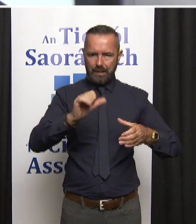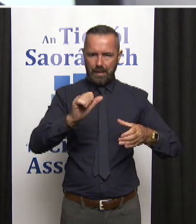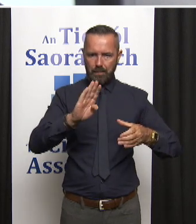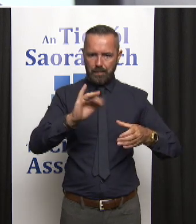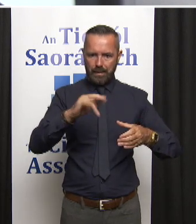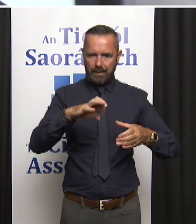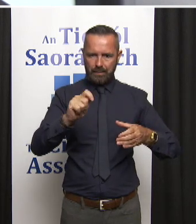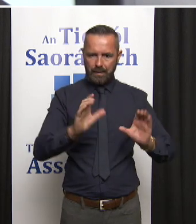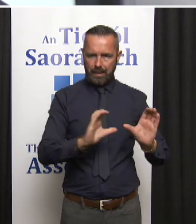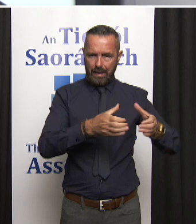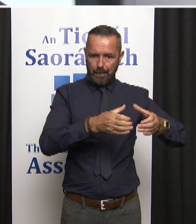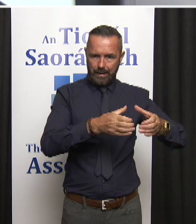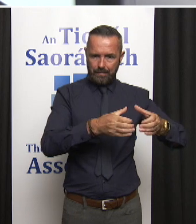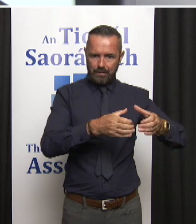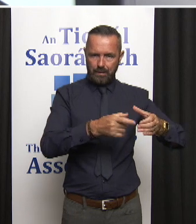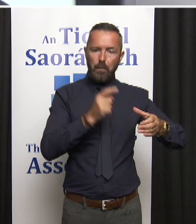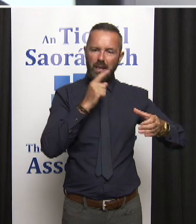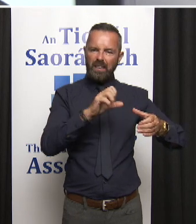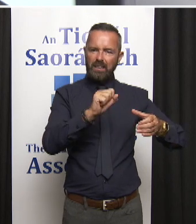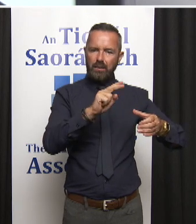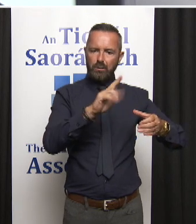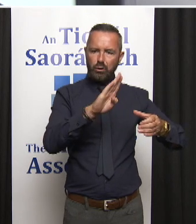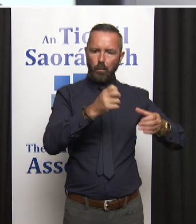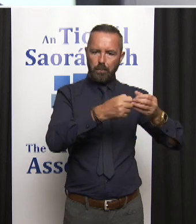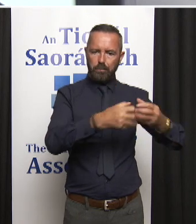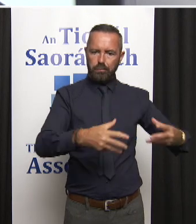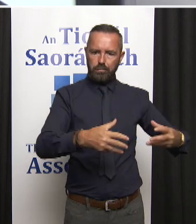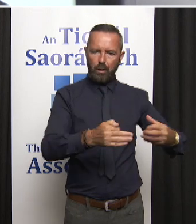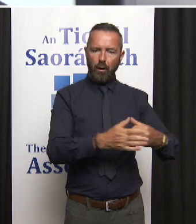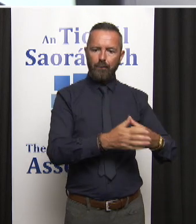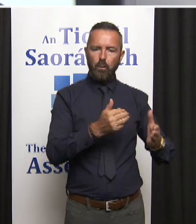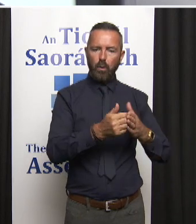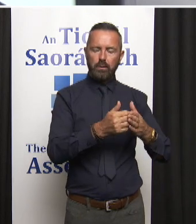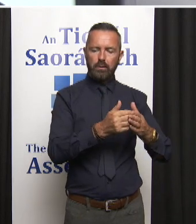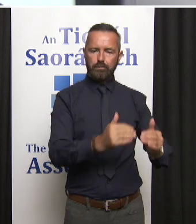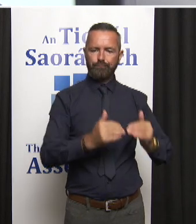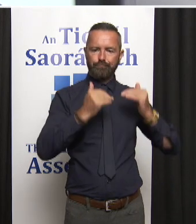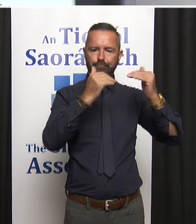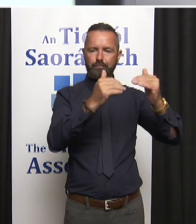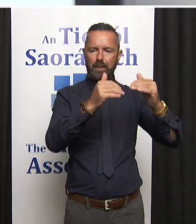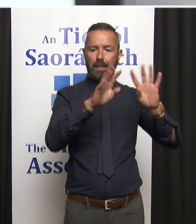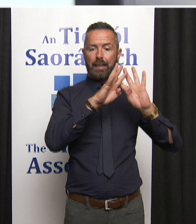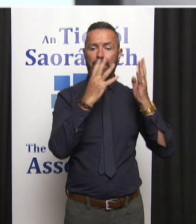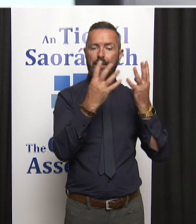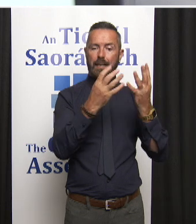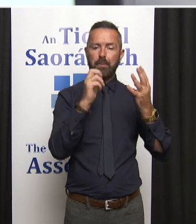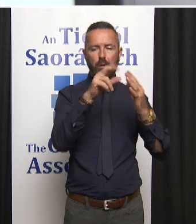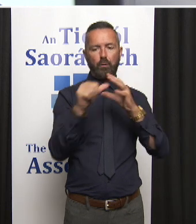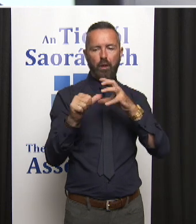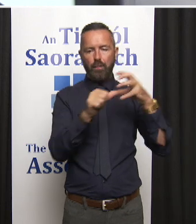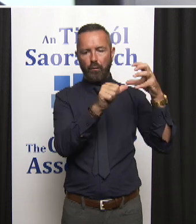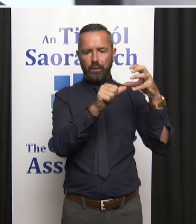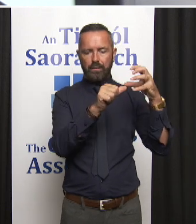a subset of the elected, that city and county-wide tier, whether we call it an assembly or an authority,